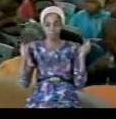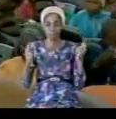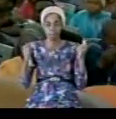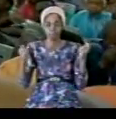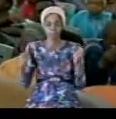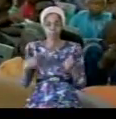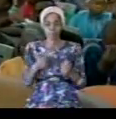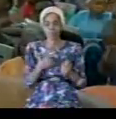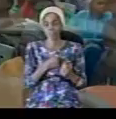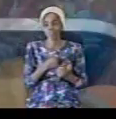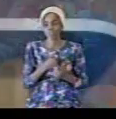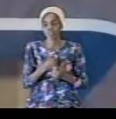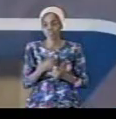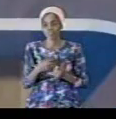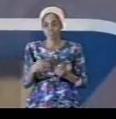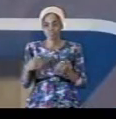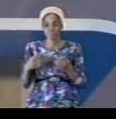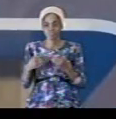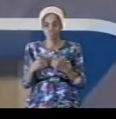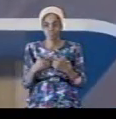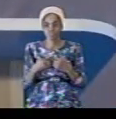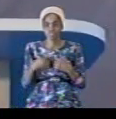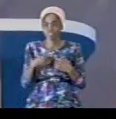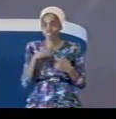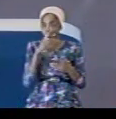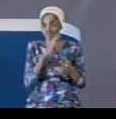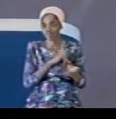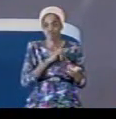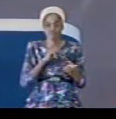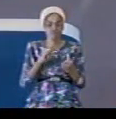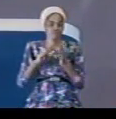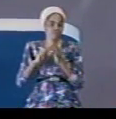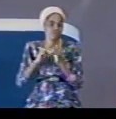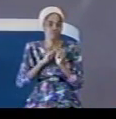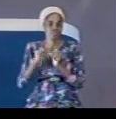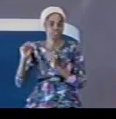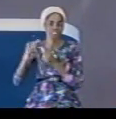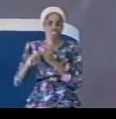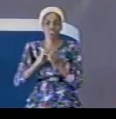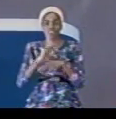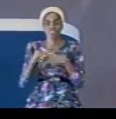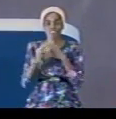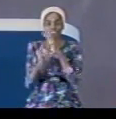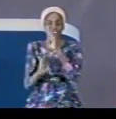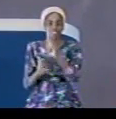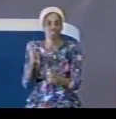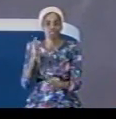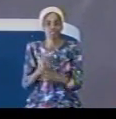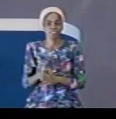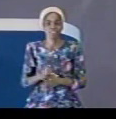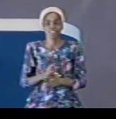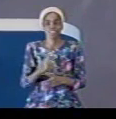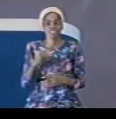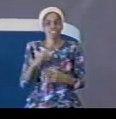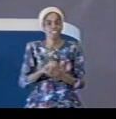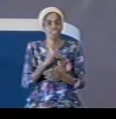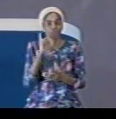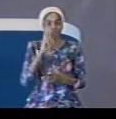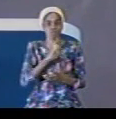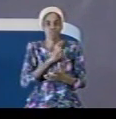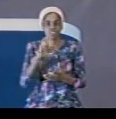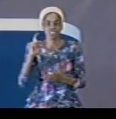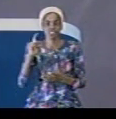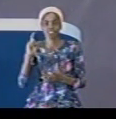We are transmitting to the globe all the cities in 150 nations of this